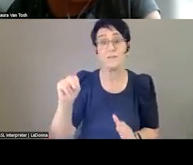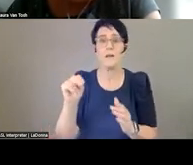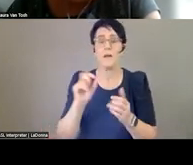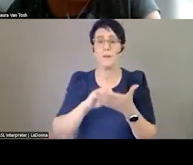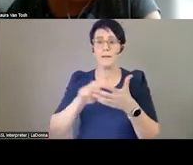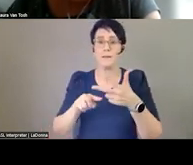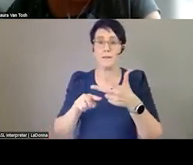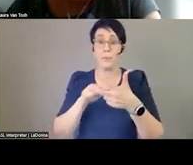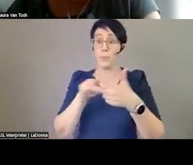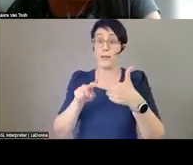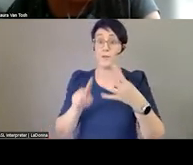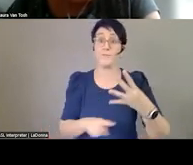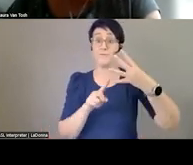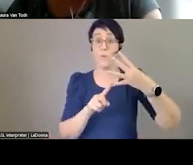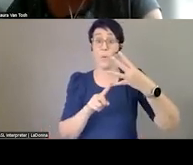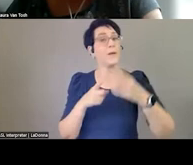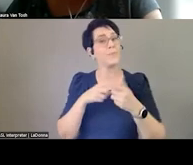is a fourth and then you'll have the Beatles.